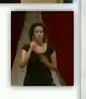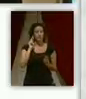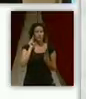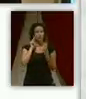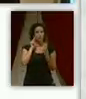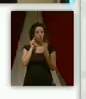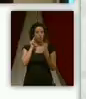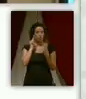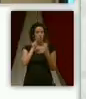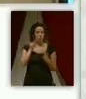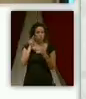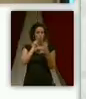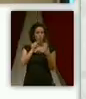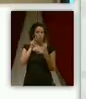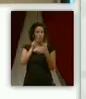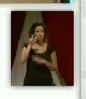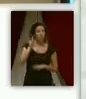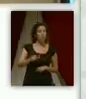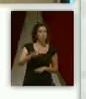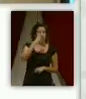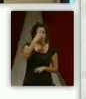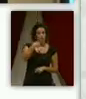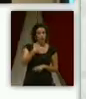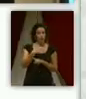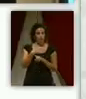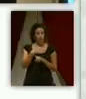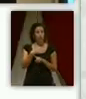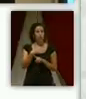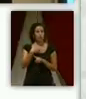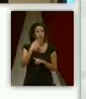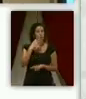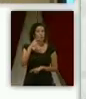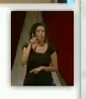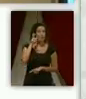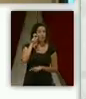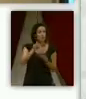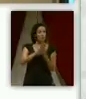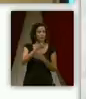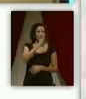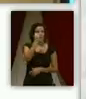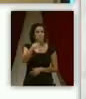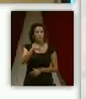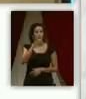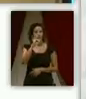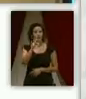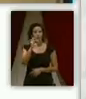Now, regarding the visual interaction, as I said, someone with a visual impairment, if they